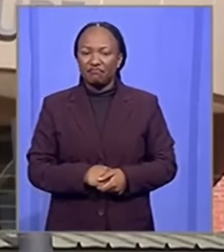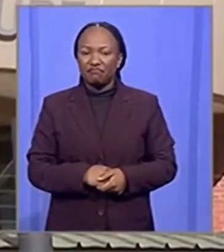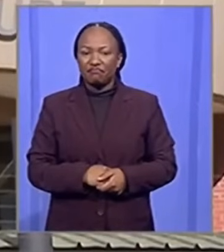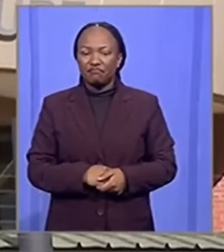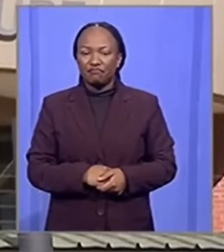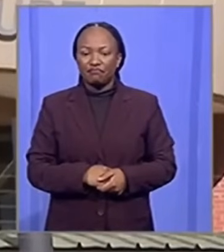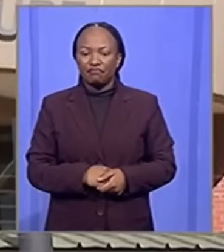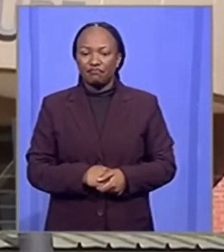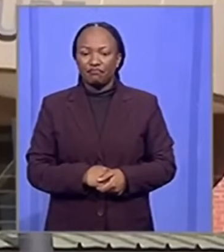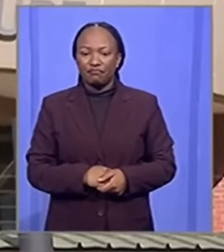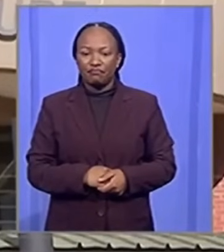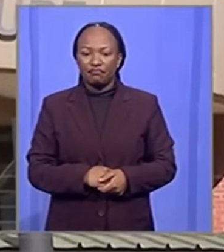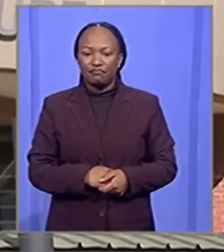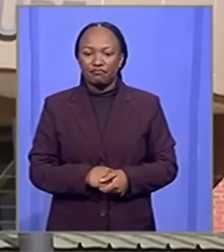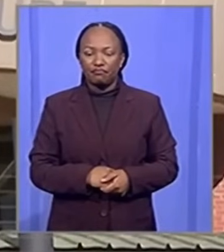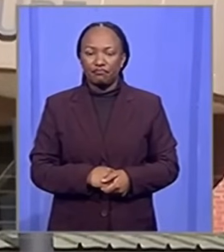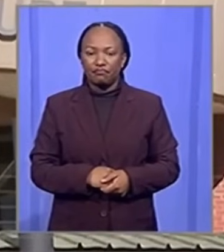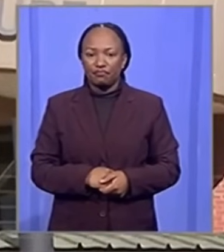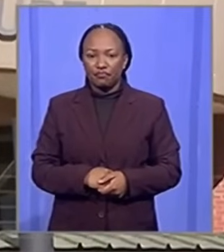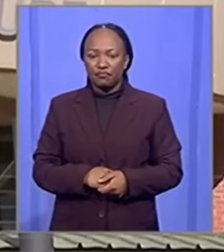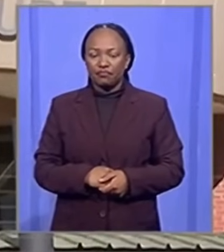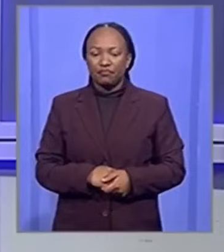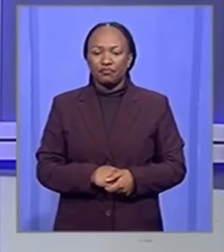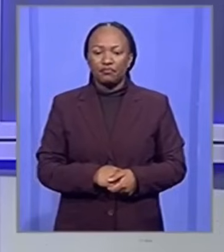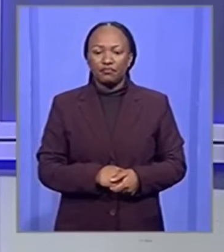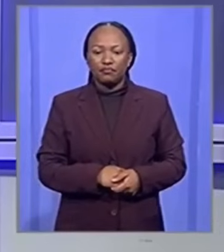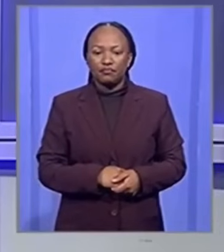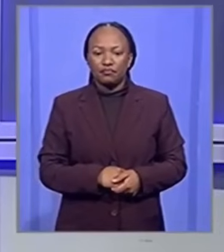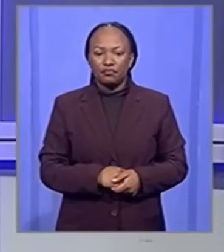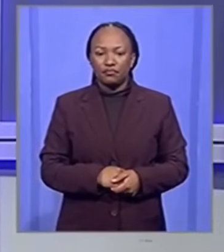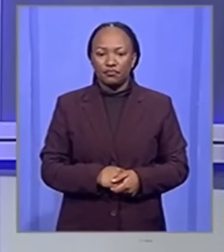Maine, SABC News, Mahikeng.